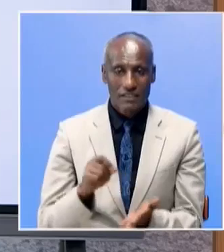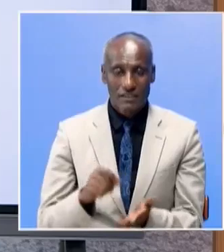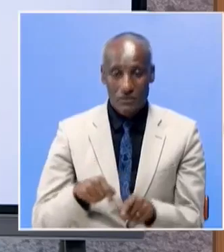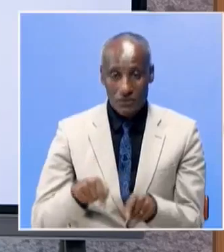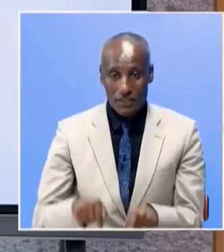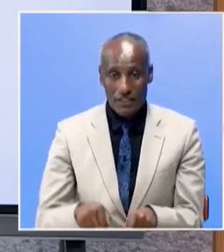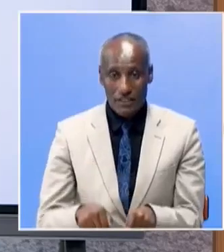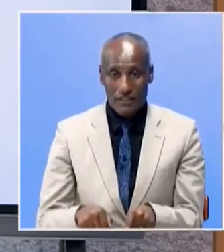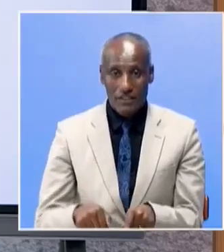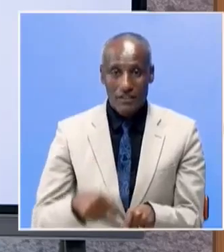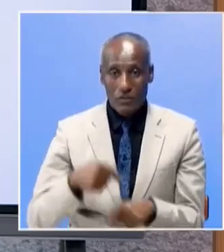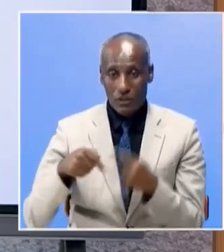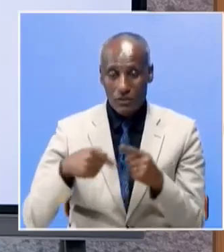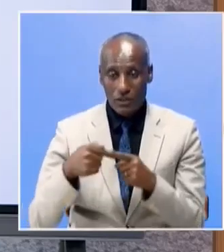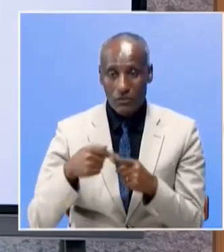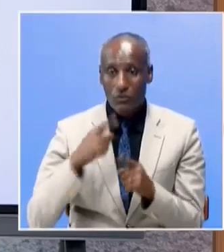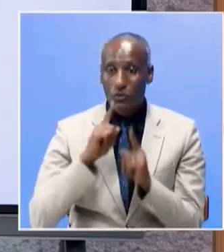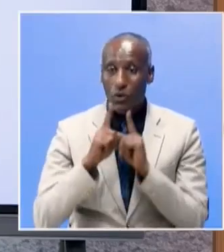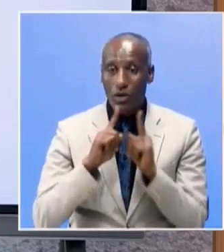Today, we're going to talk about